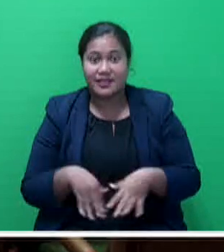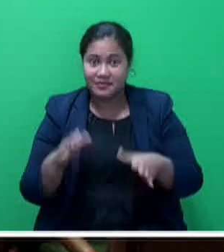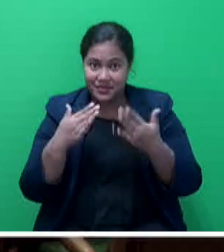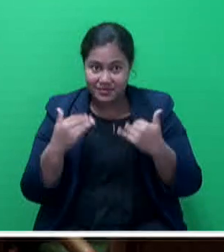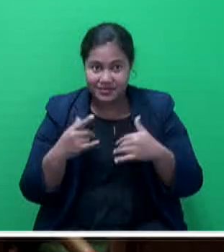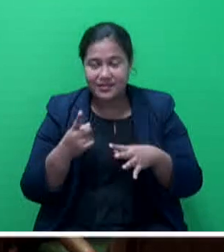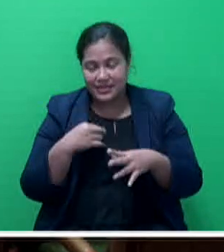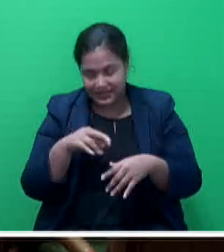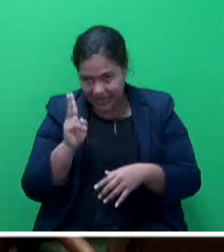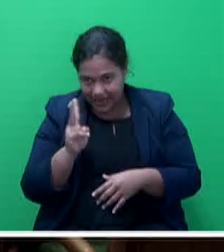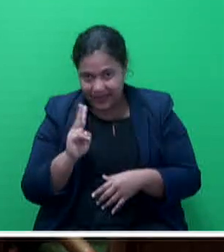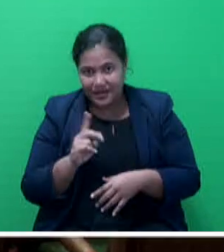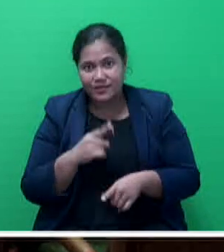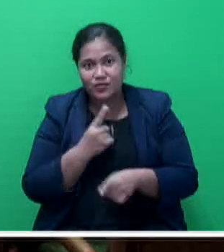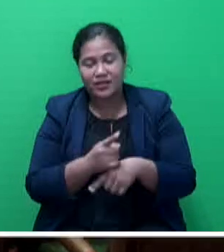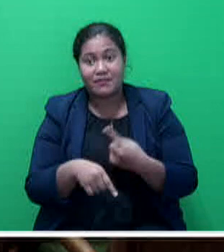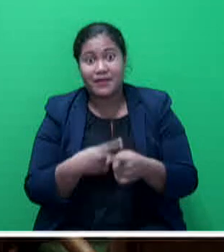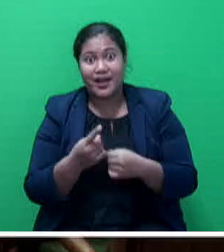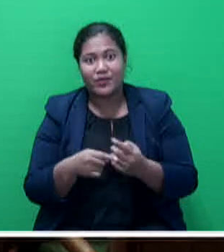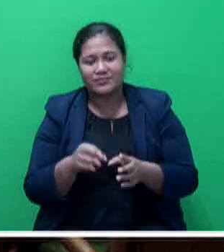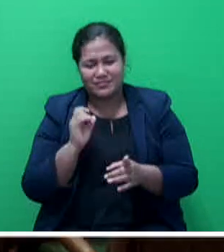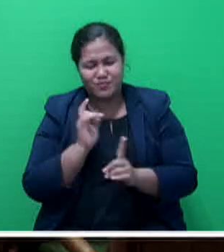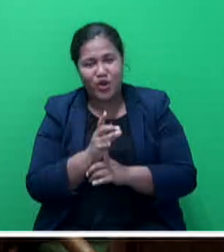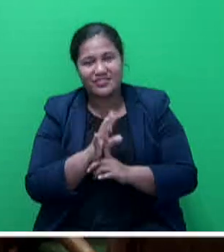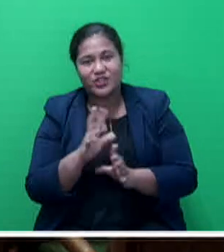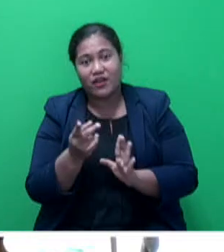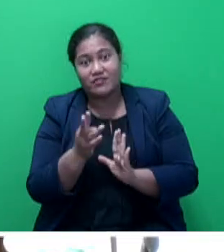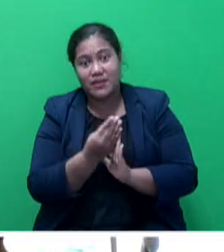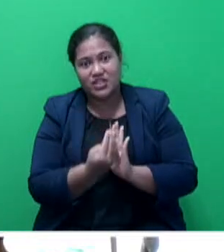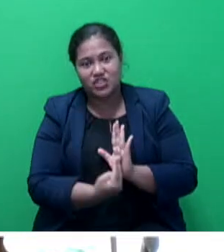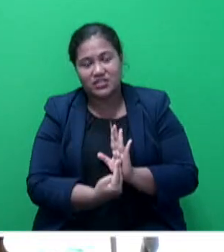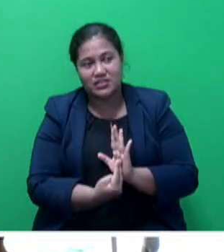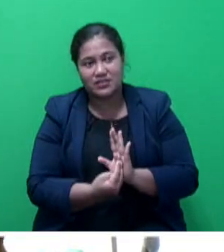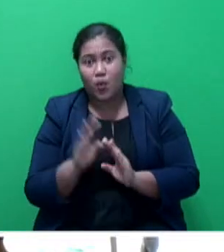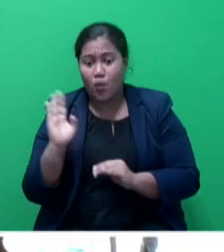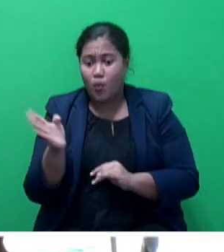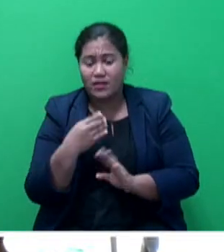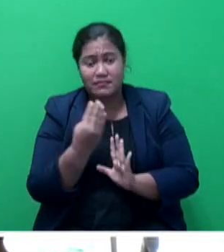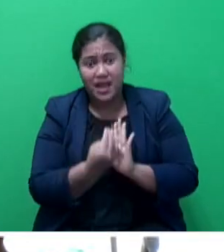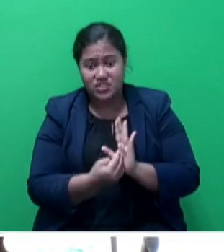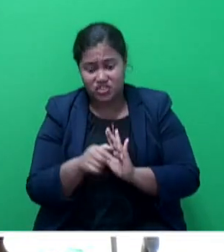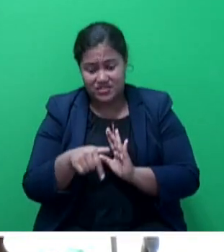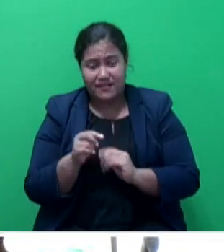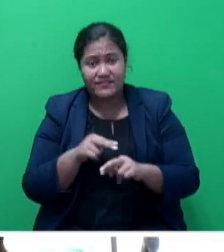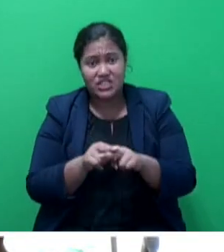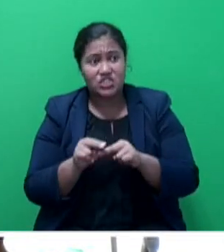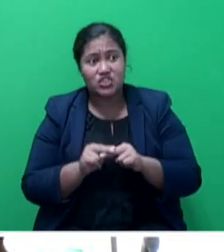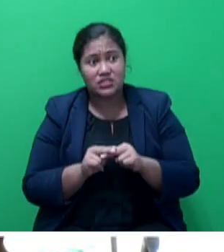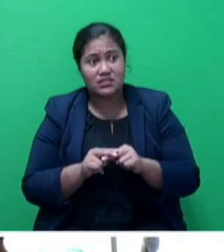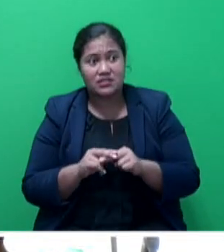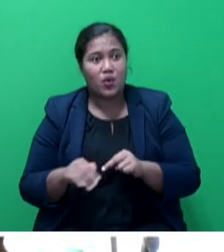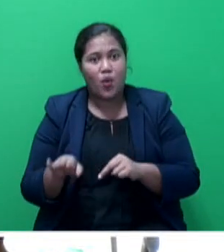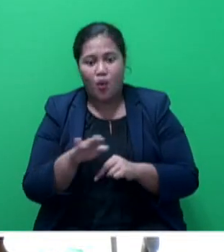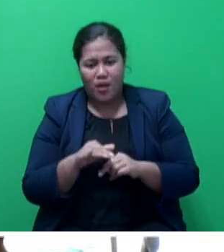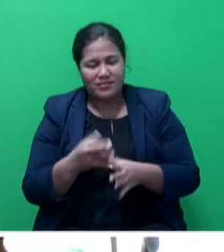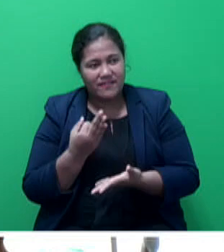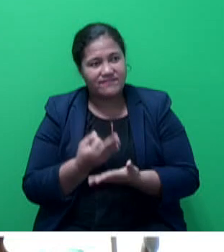reiterate the very fundamentals of the budget. All budgets in Fiji have always been